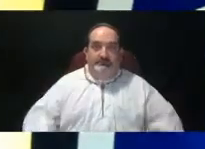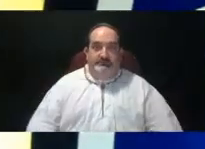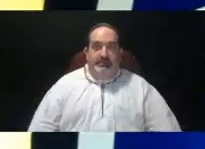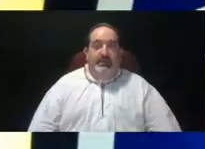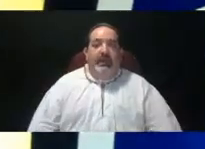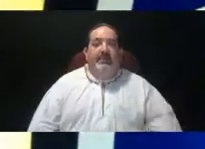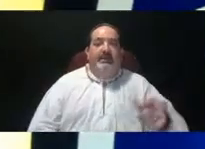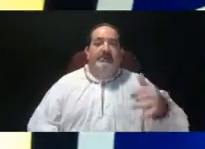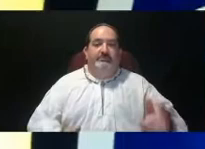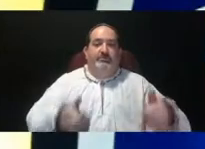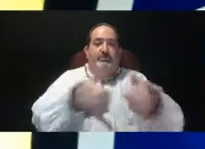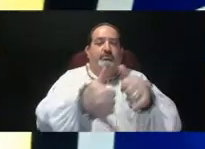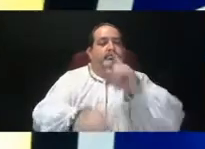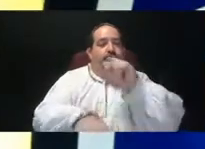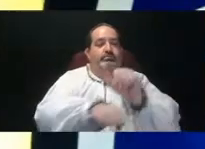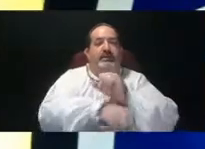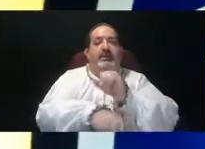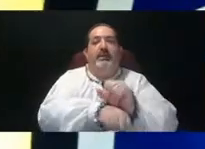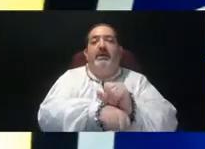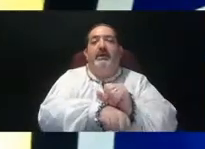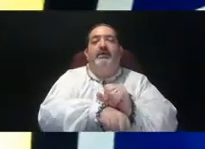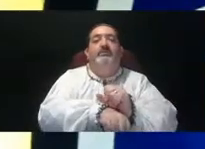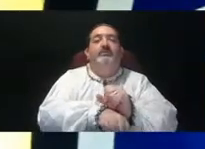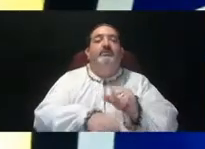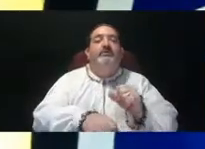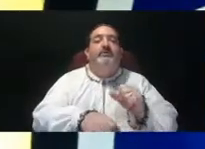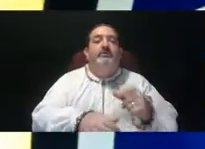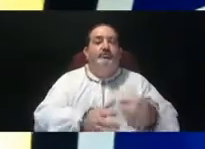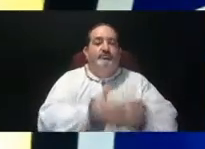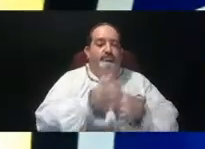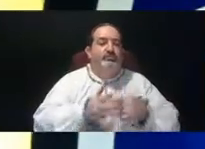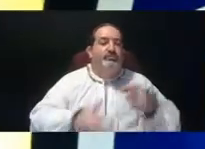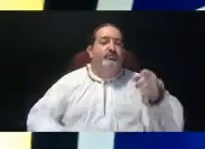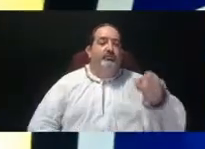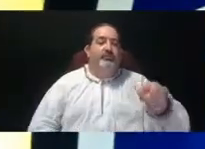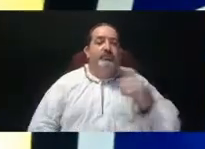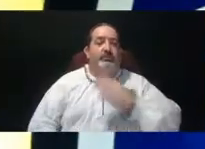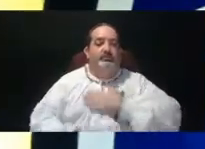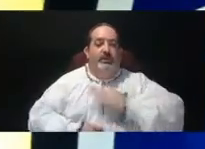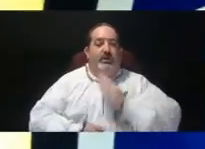award she's absolutely deserving of, and it's our pleasure to give it to her.